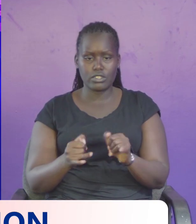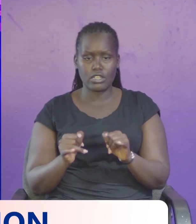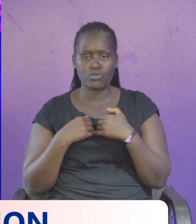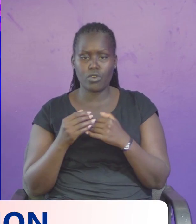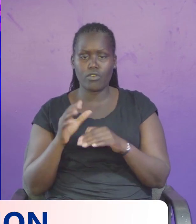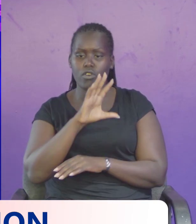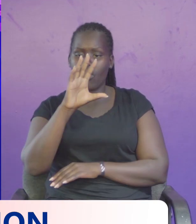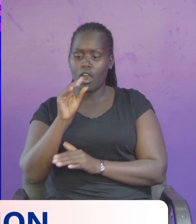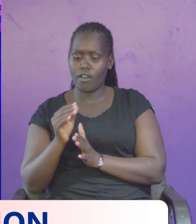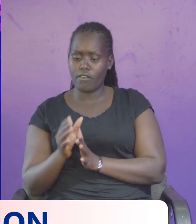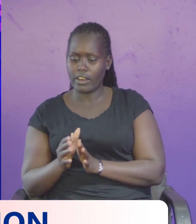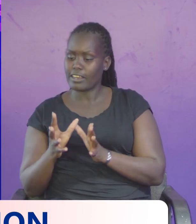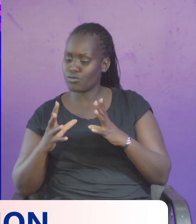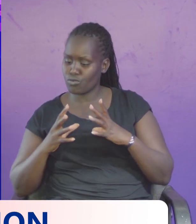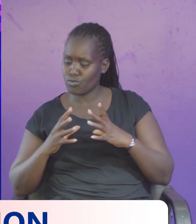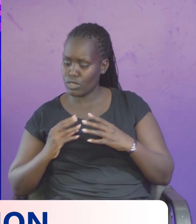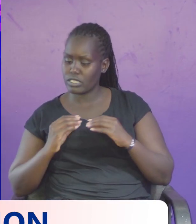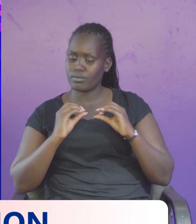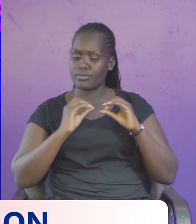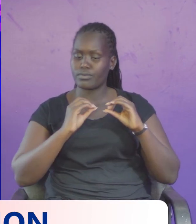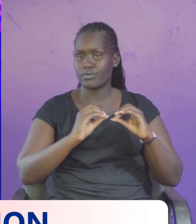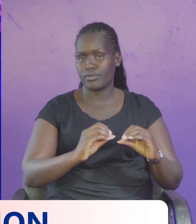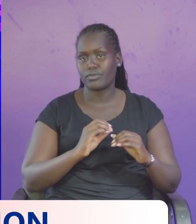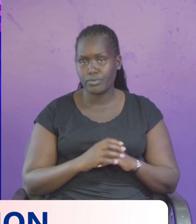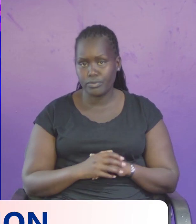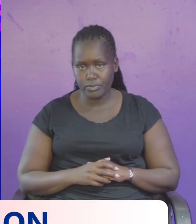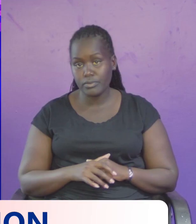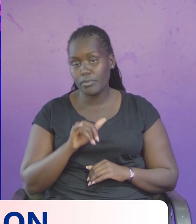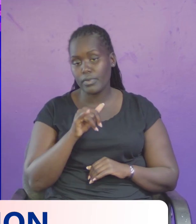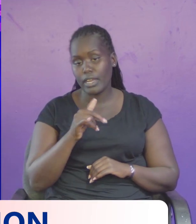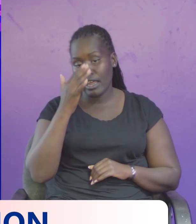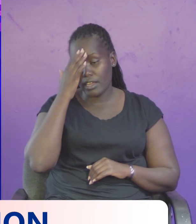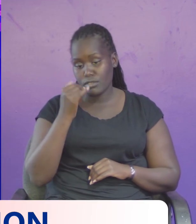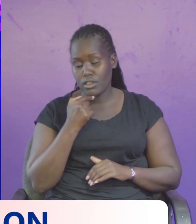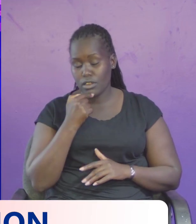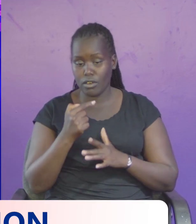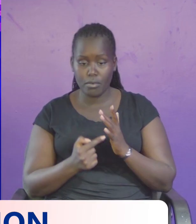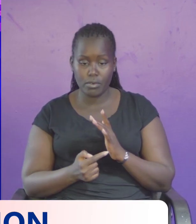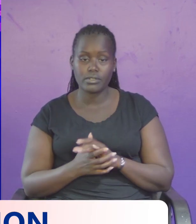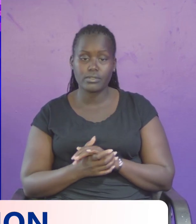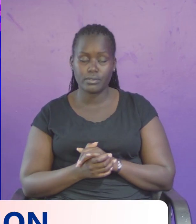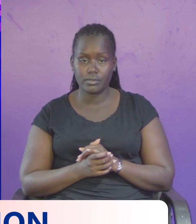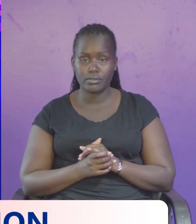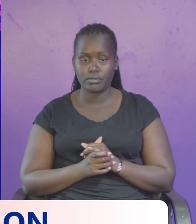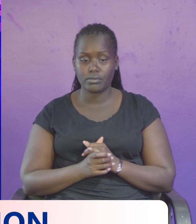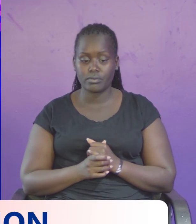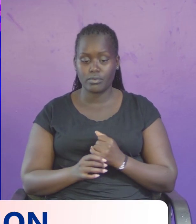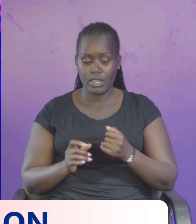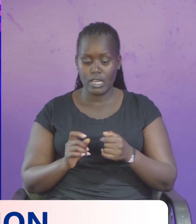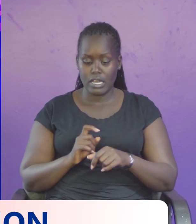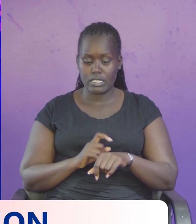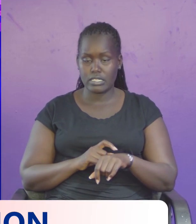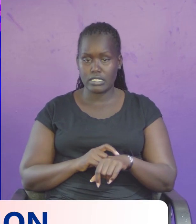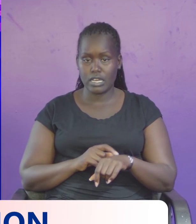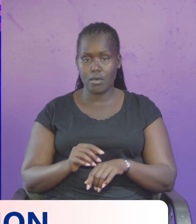have never embraced it. Right. Yes. So that's why I'm telling you that when